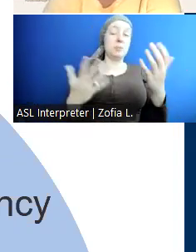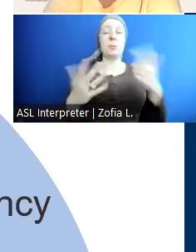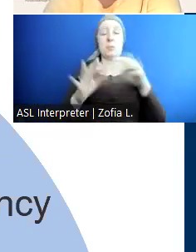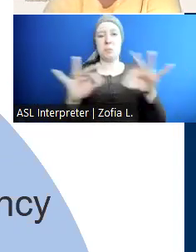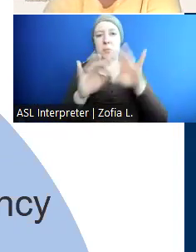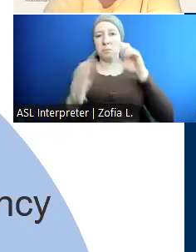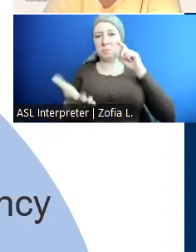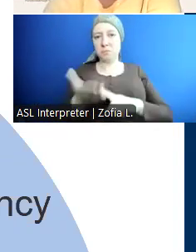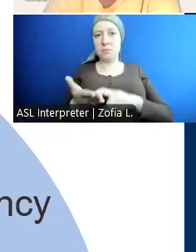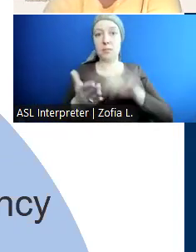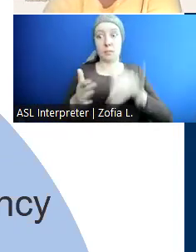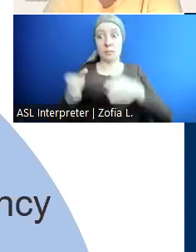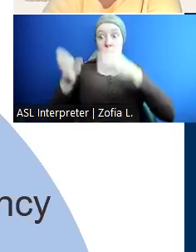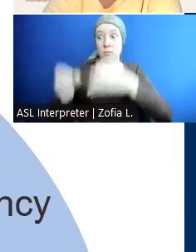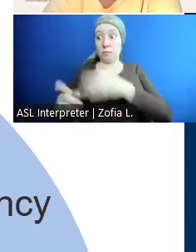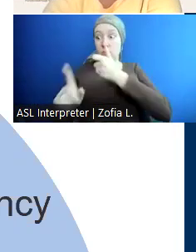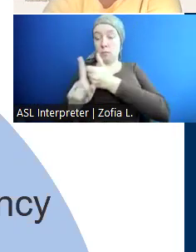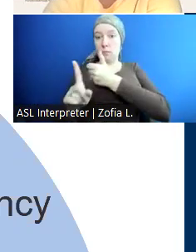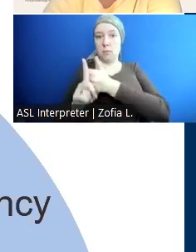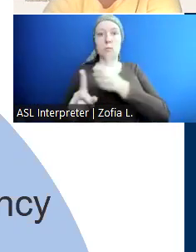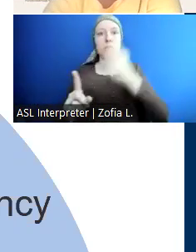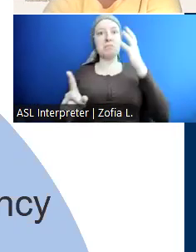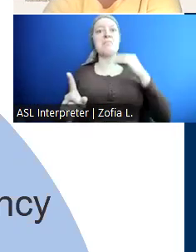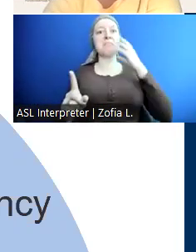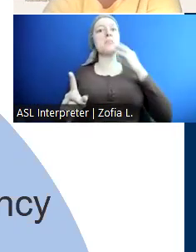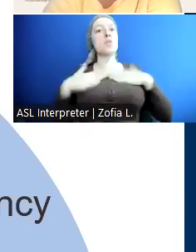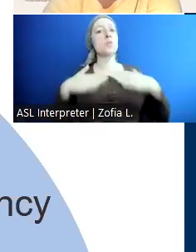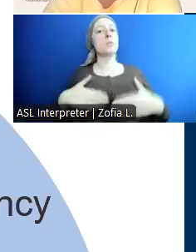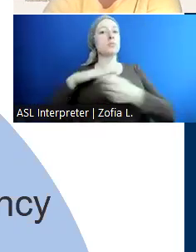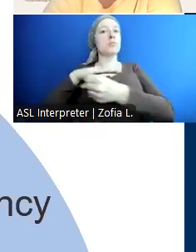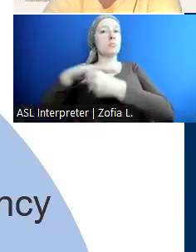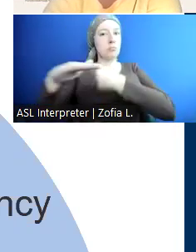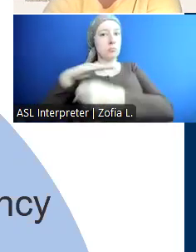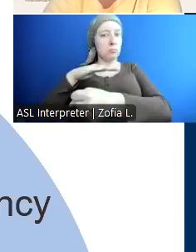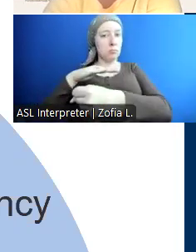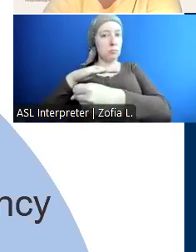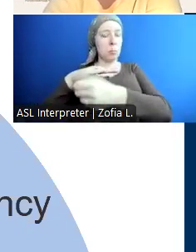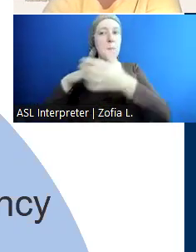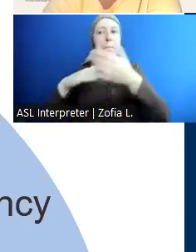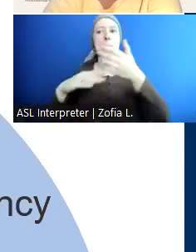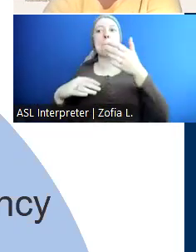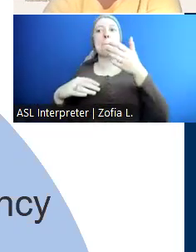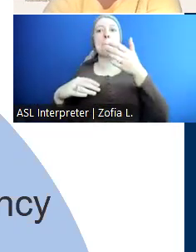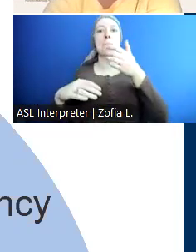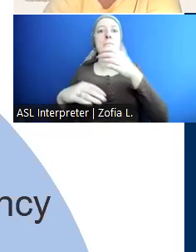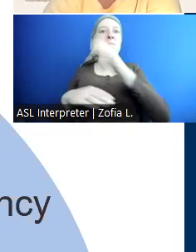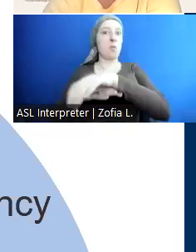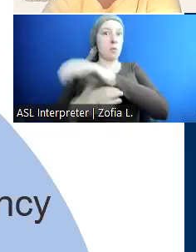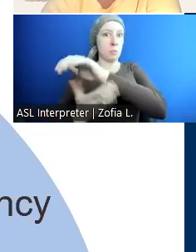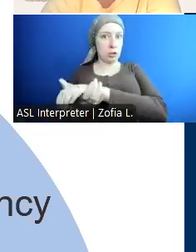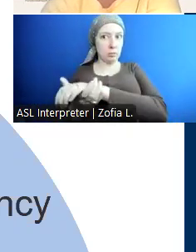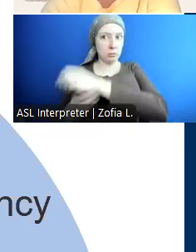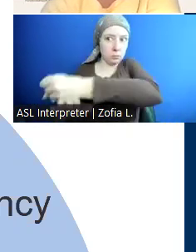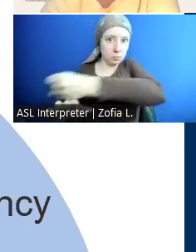that if someone is a victim of human trafficking and is forced marriage being